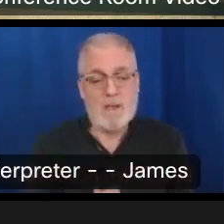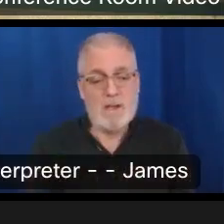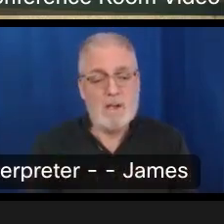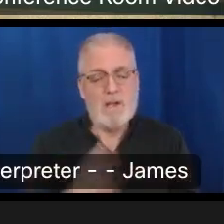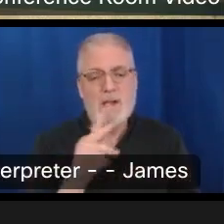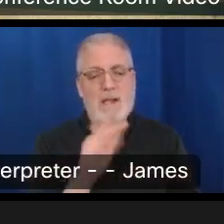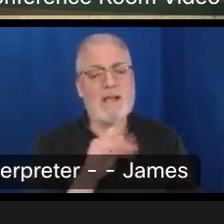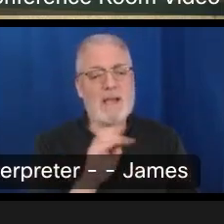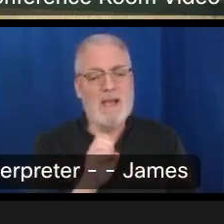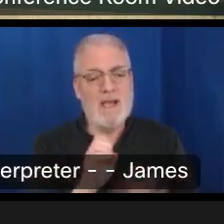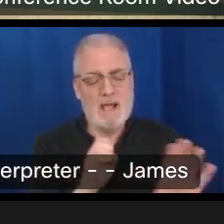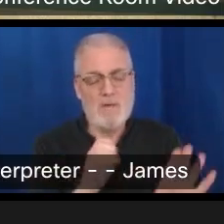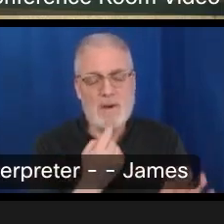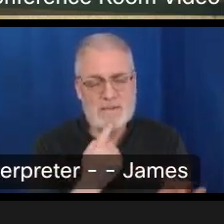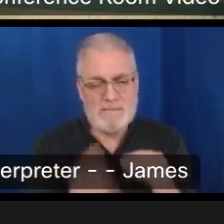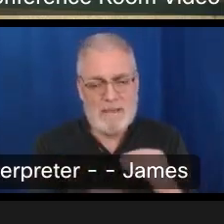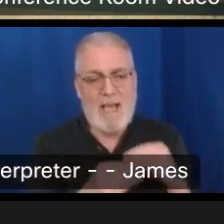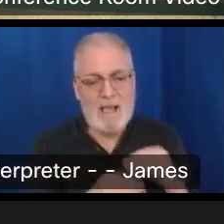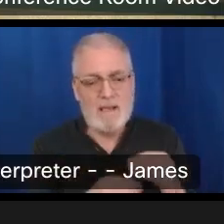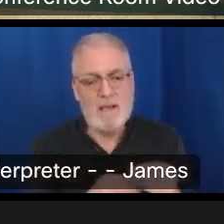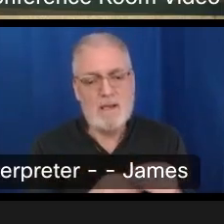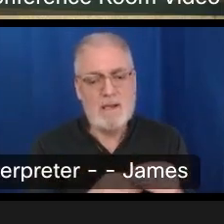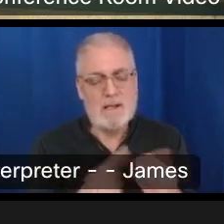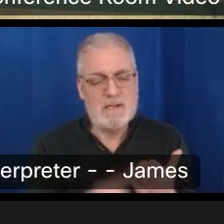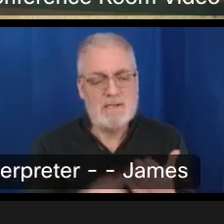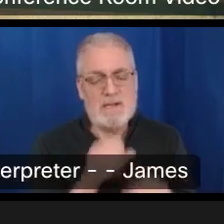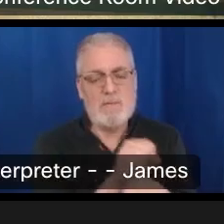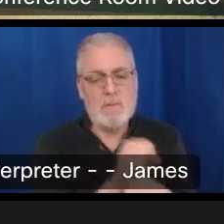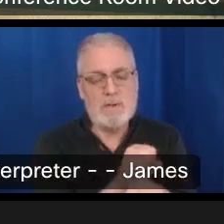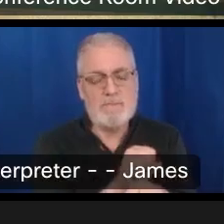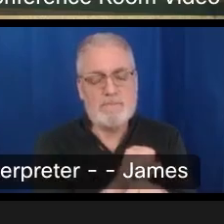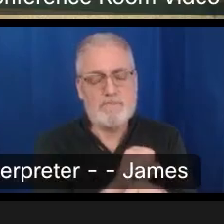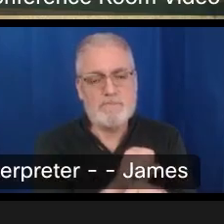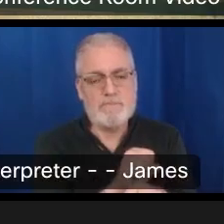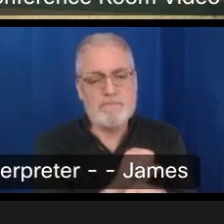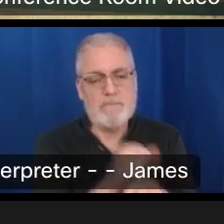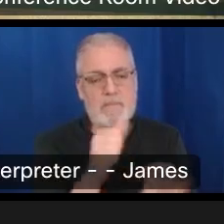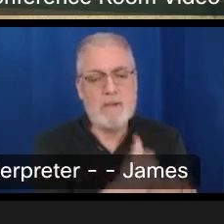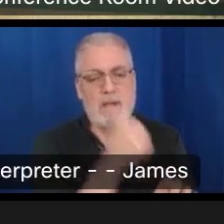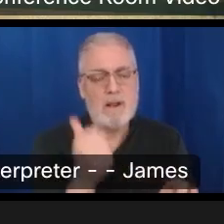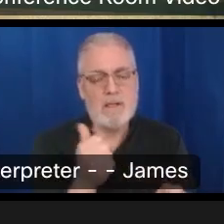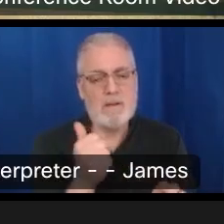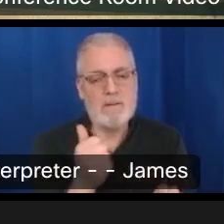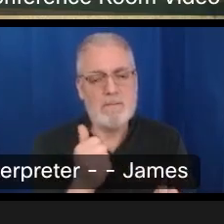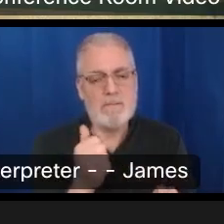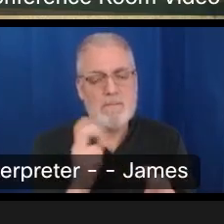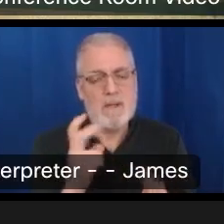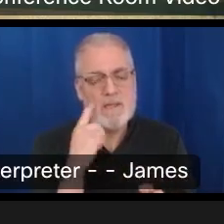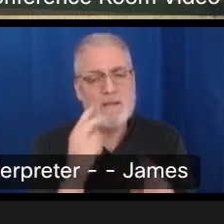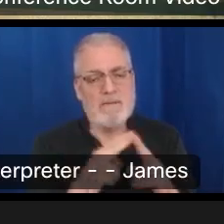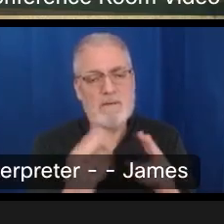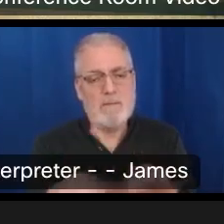say, talking about employment, another thing that I think is really important is to